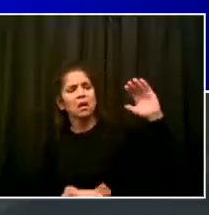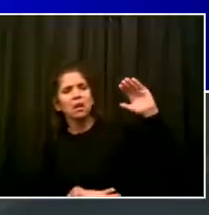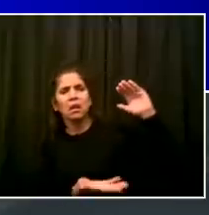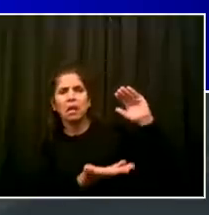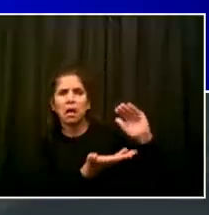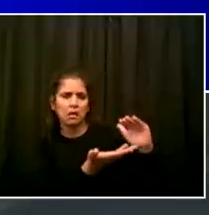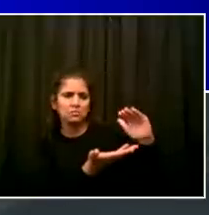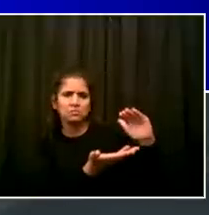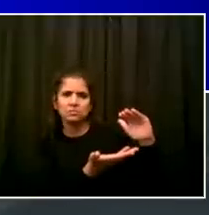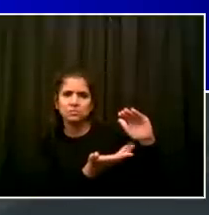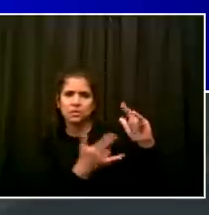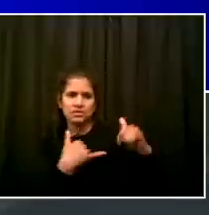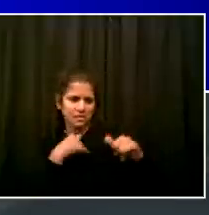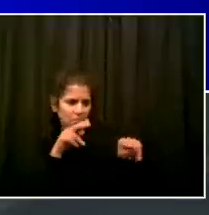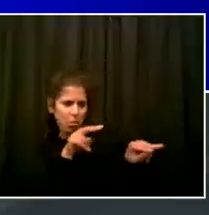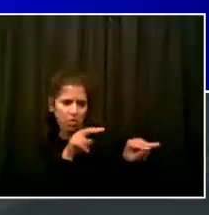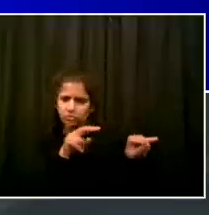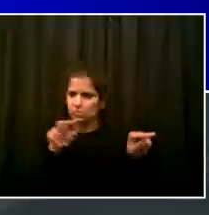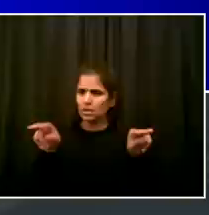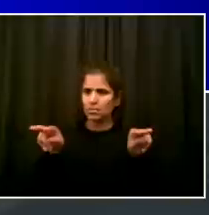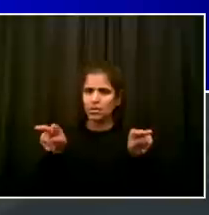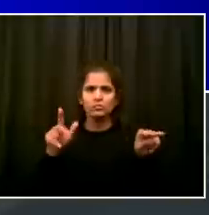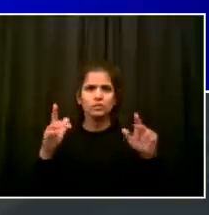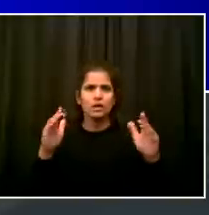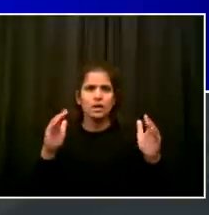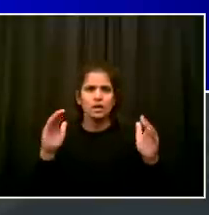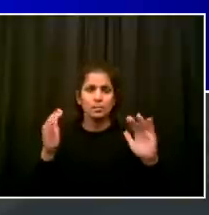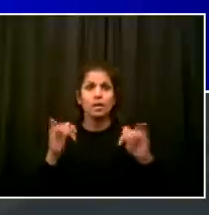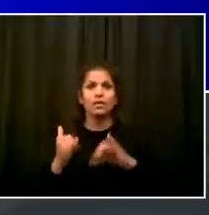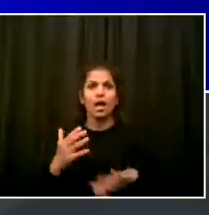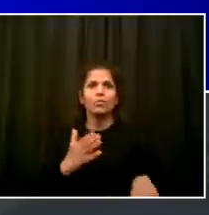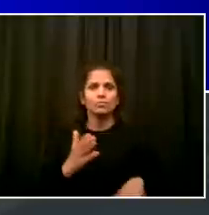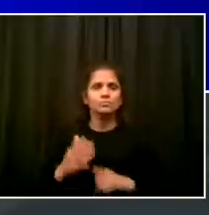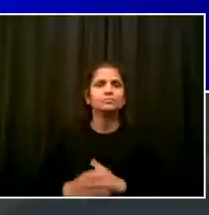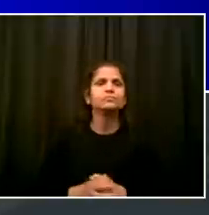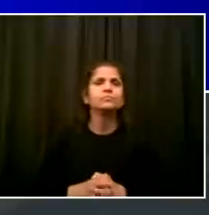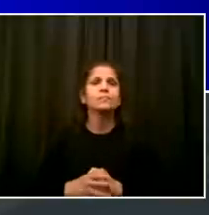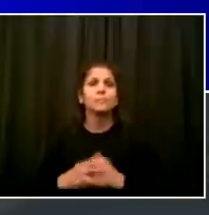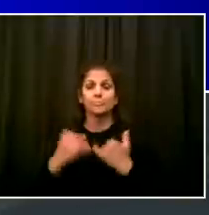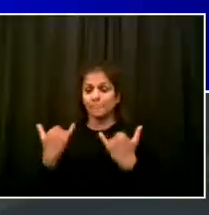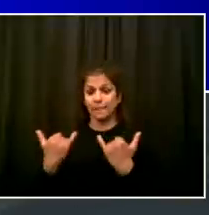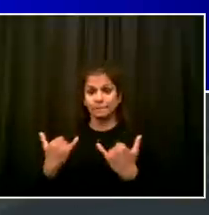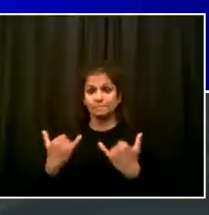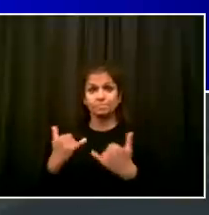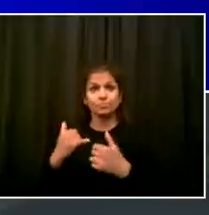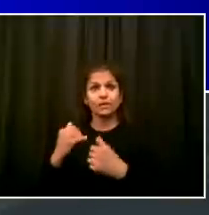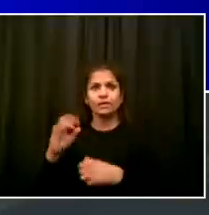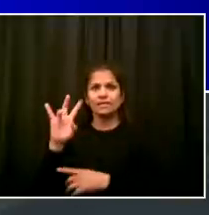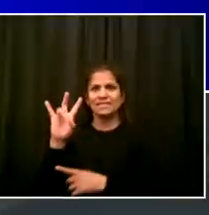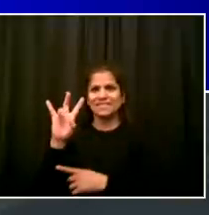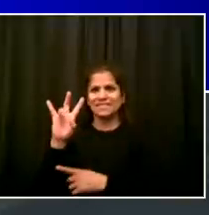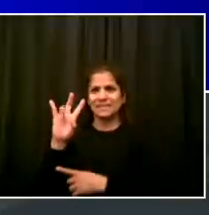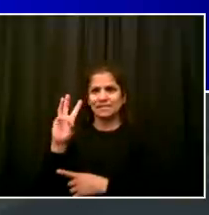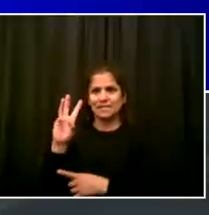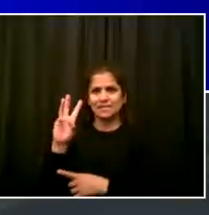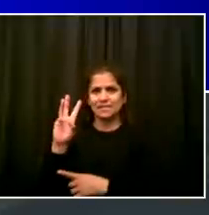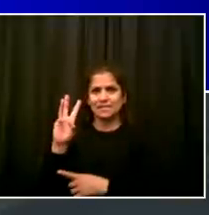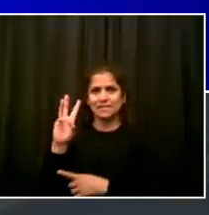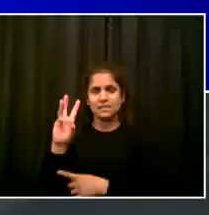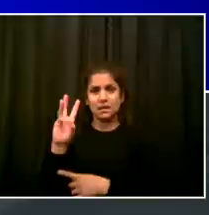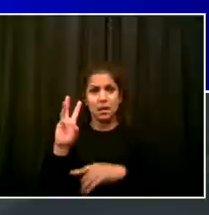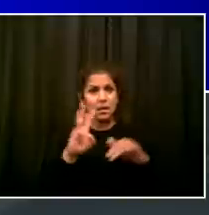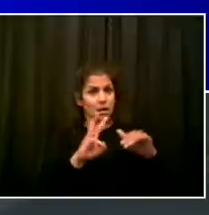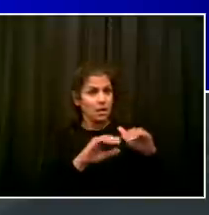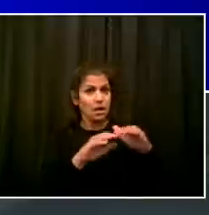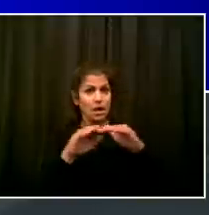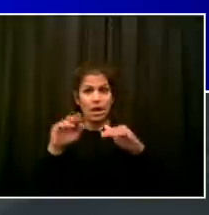That's the daily number, 76, well below the threshold. And we've been staying below the threshold. And I talked about this yesterday. We've been consistently